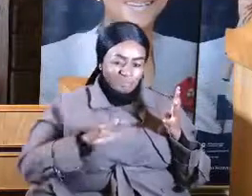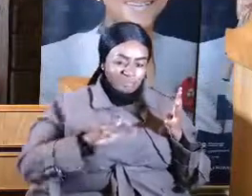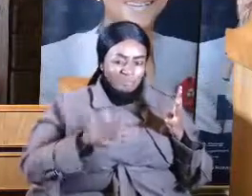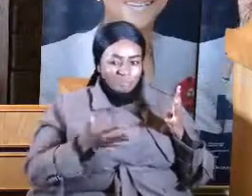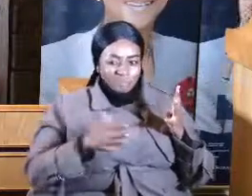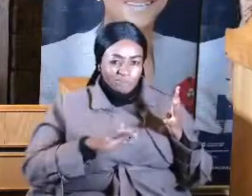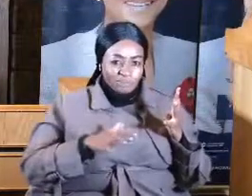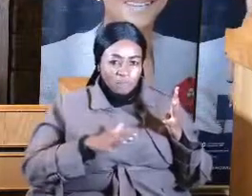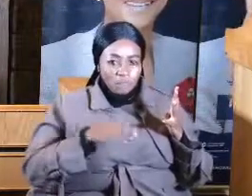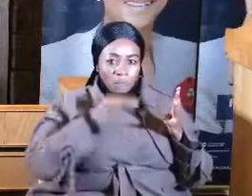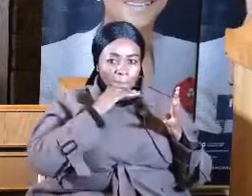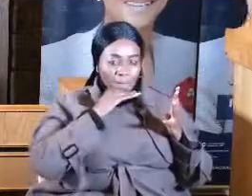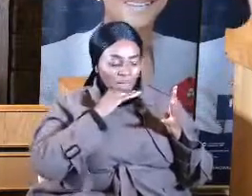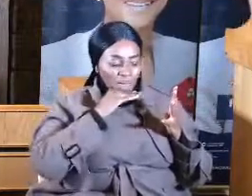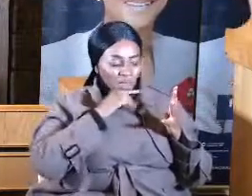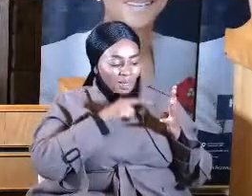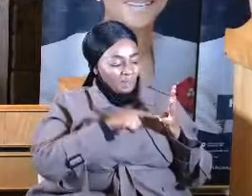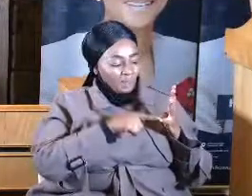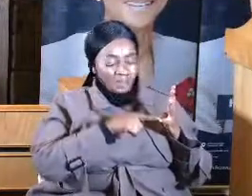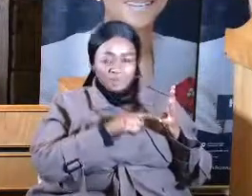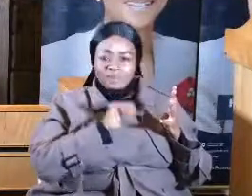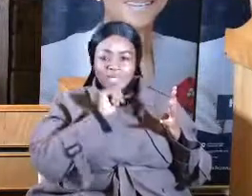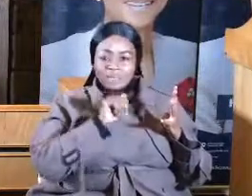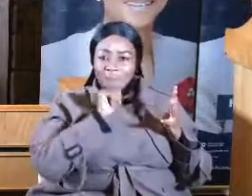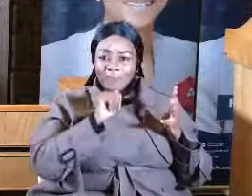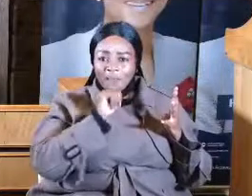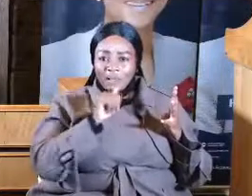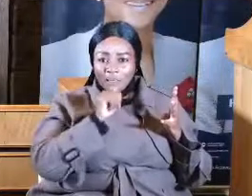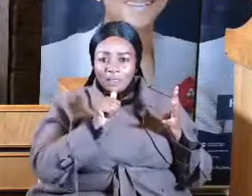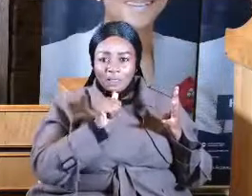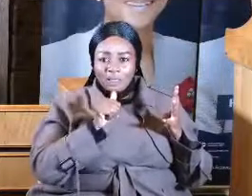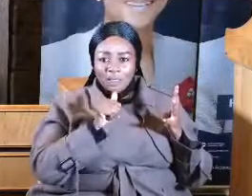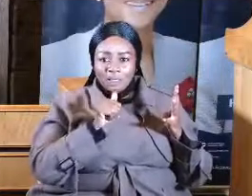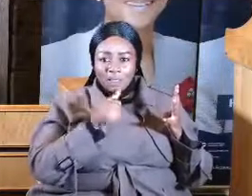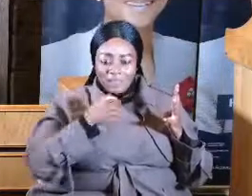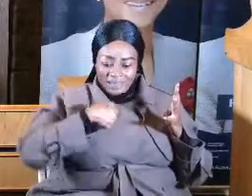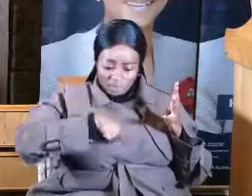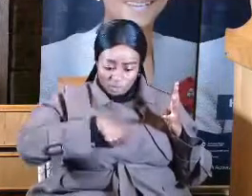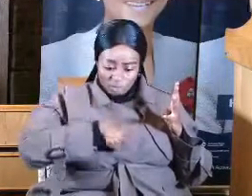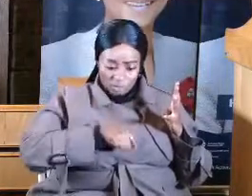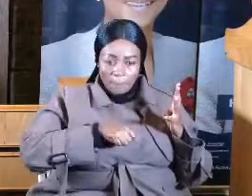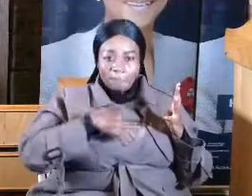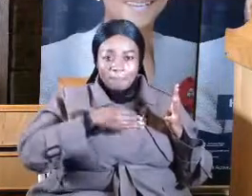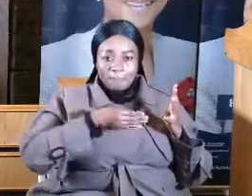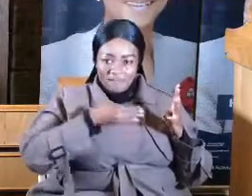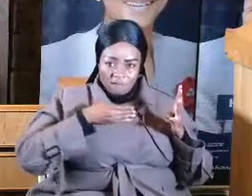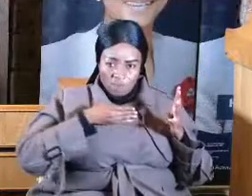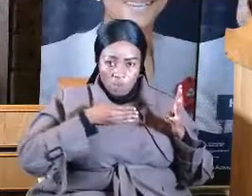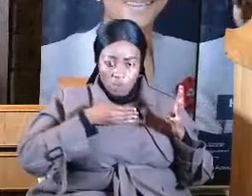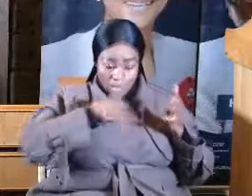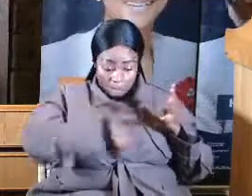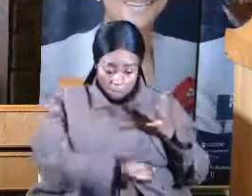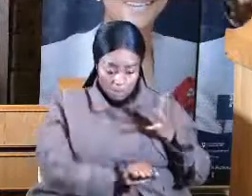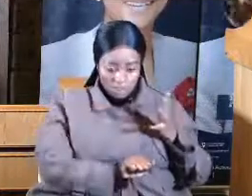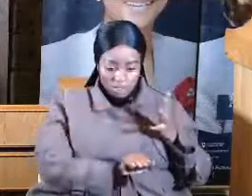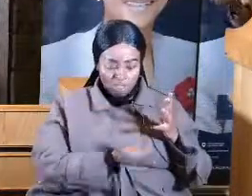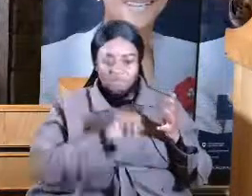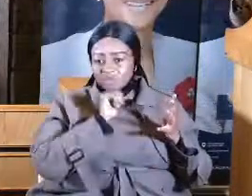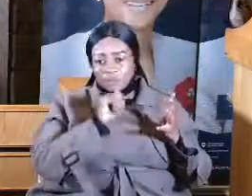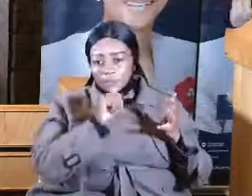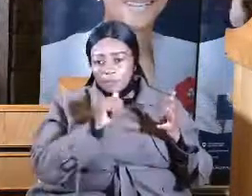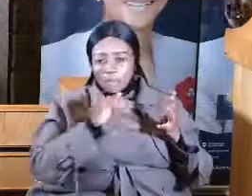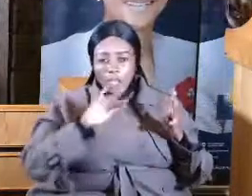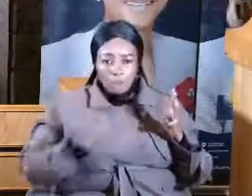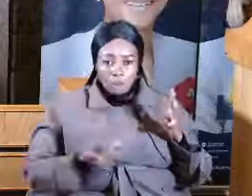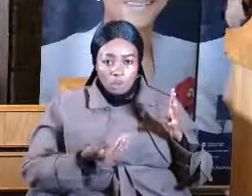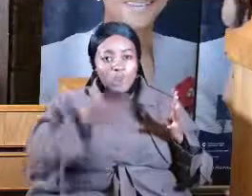not align with the person with how the gender that they were assigned at birth. Because I'm sure we